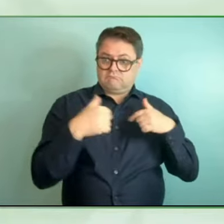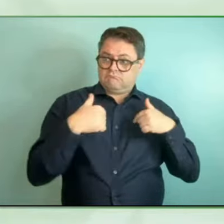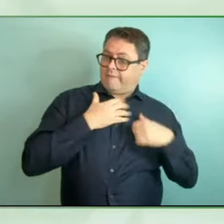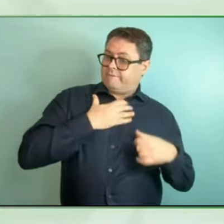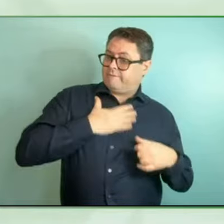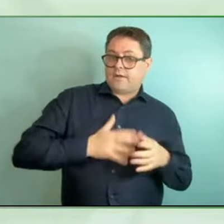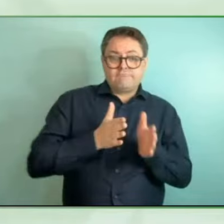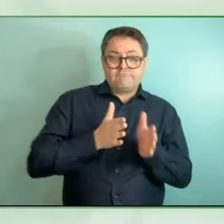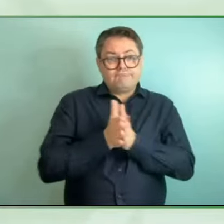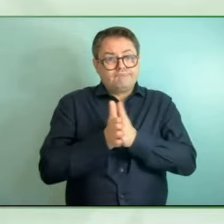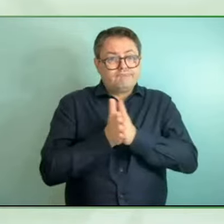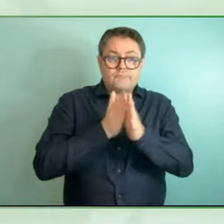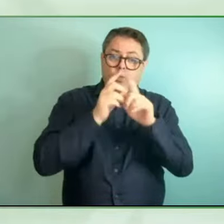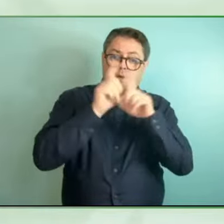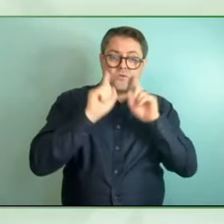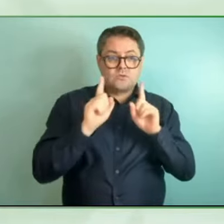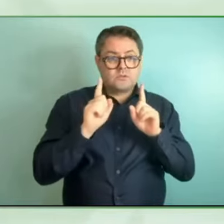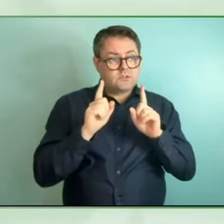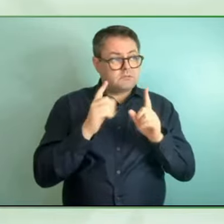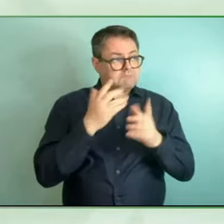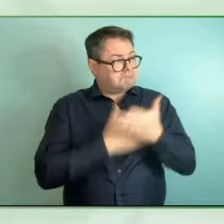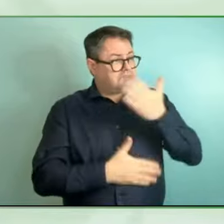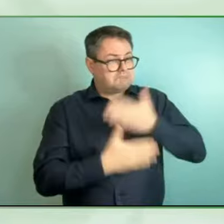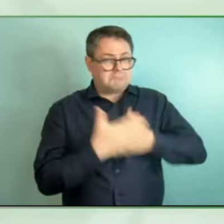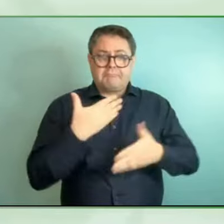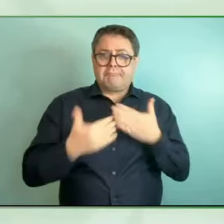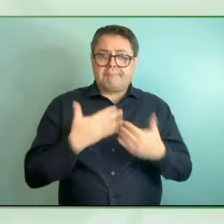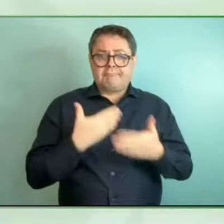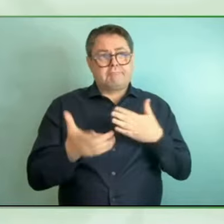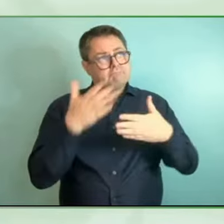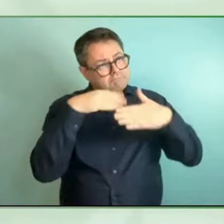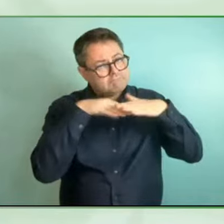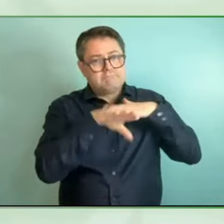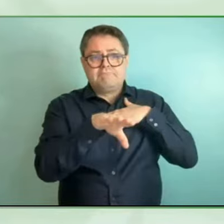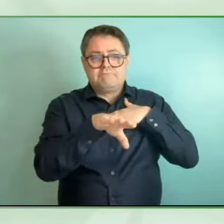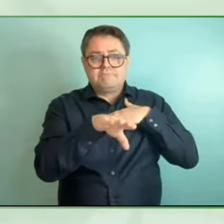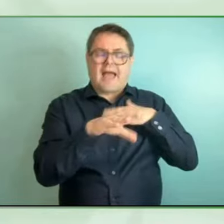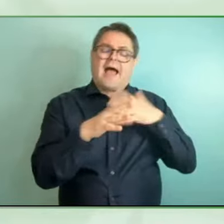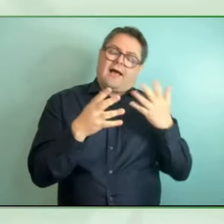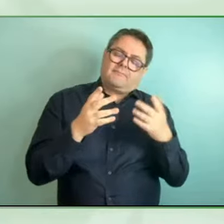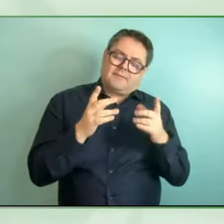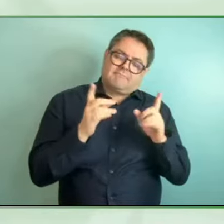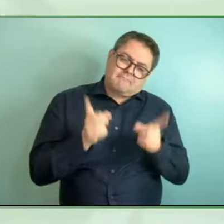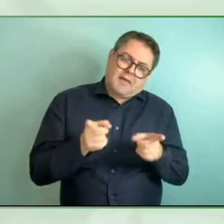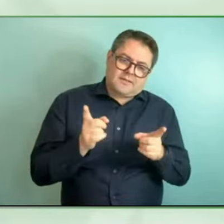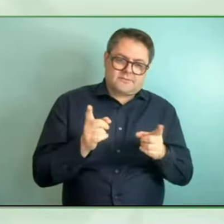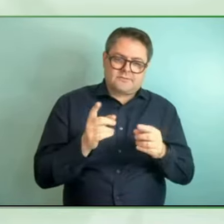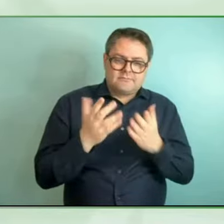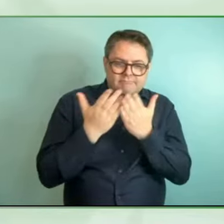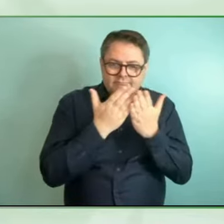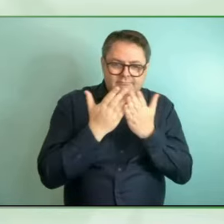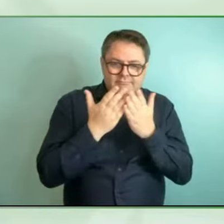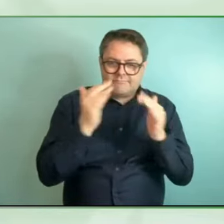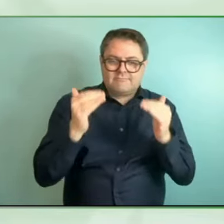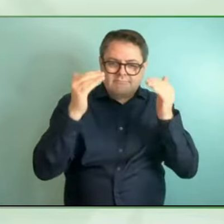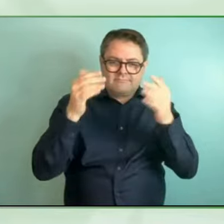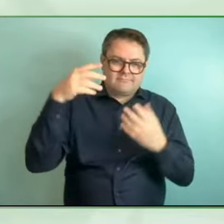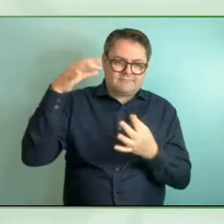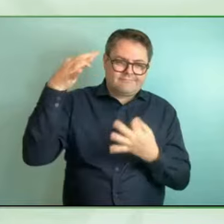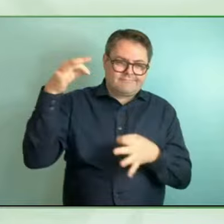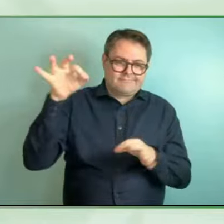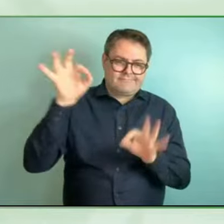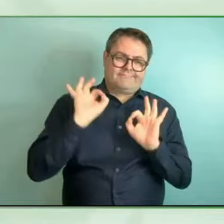studies. Of course, there are some rules. You need to have a certain to have finished